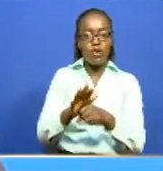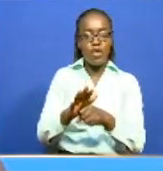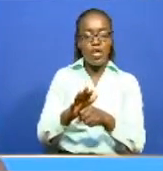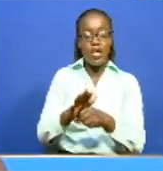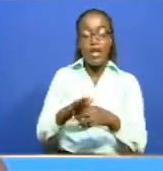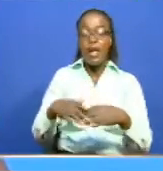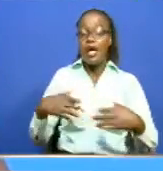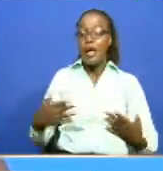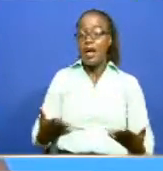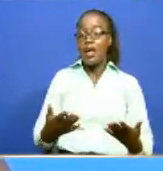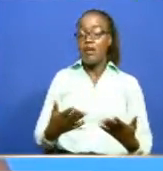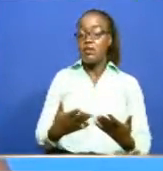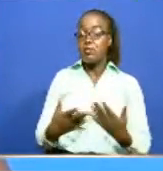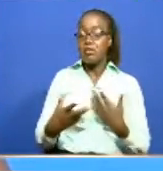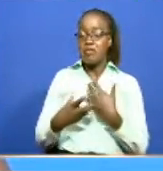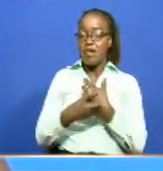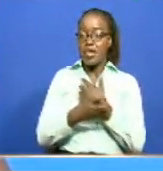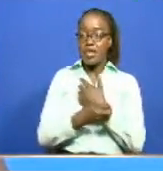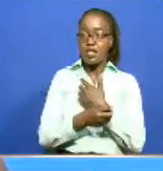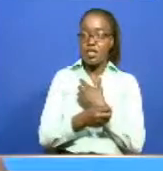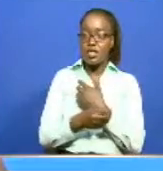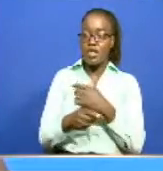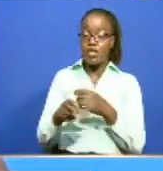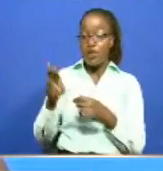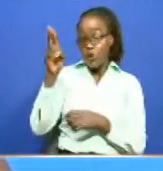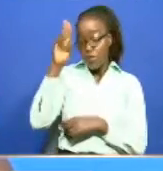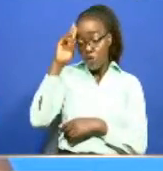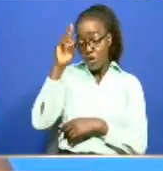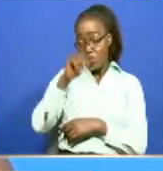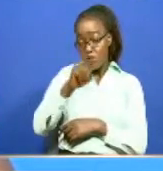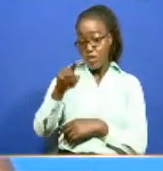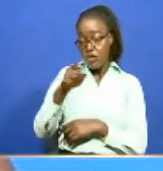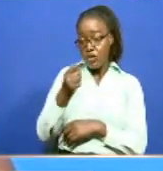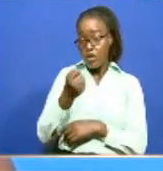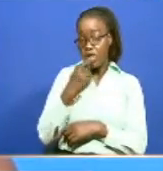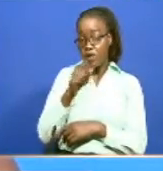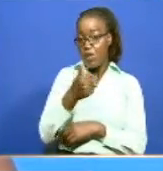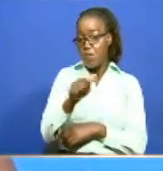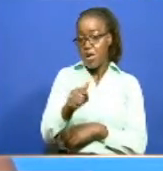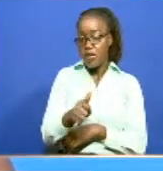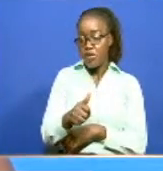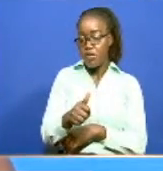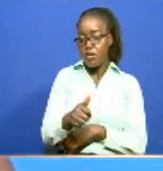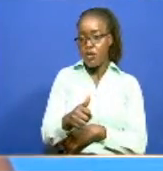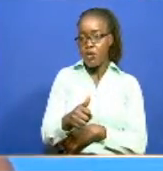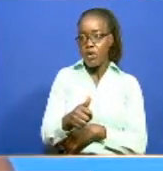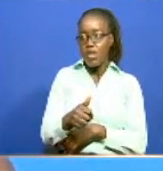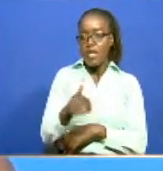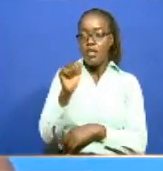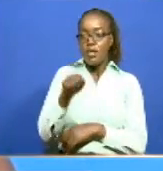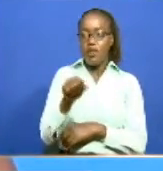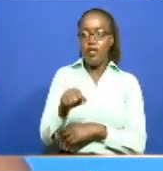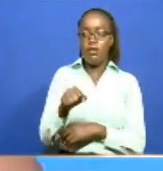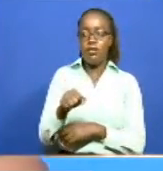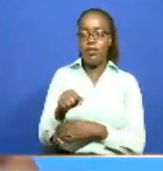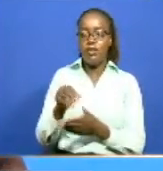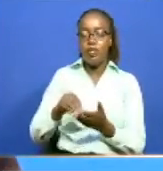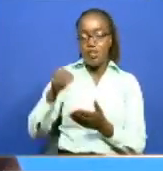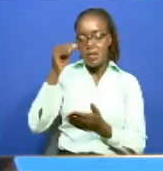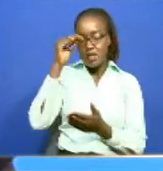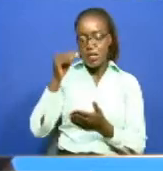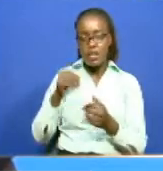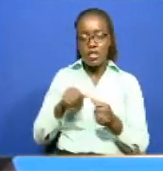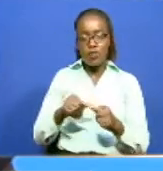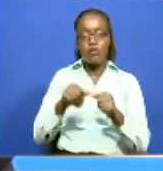when it comes to the vaccines. And so we remind you that there is no cure for this disease. And yes, studies are being carried out the